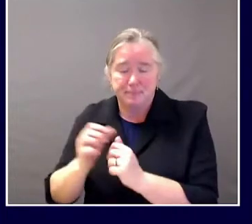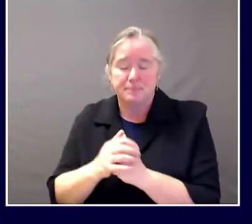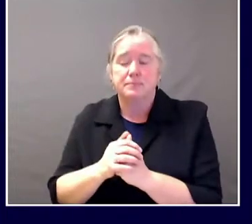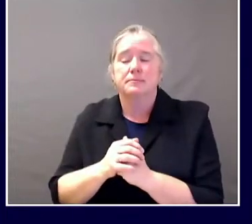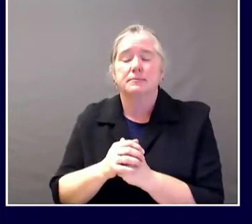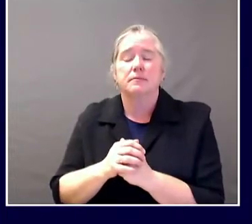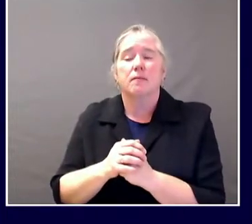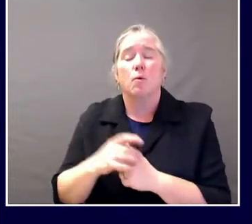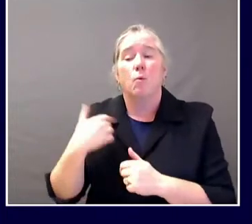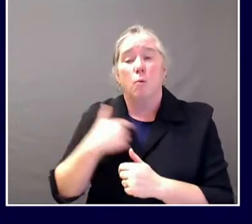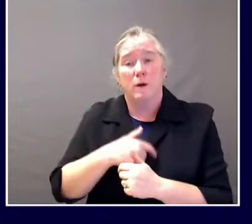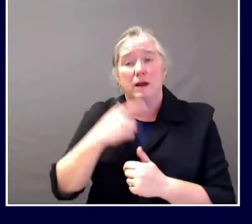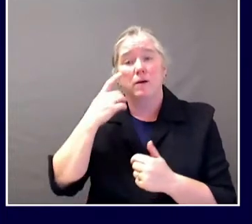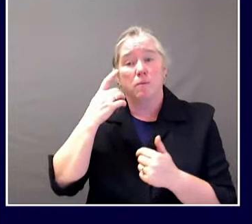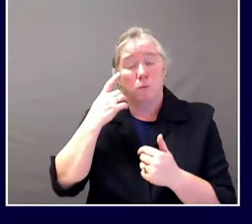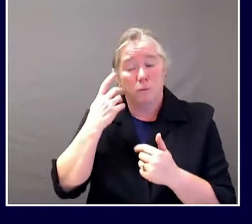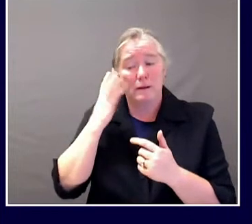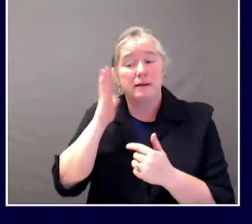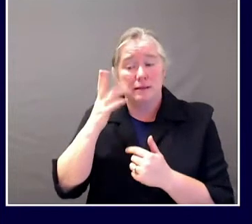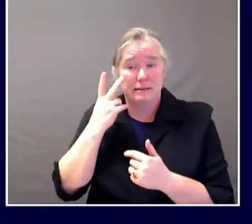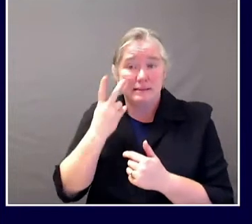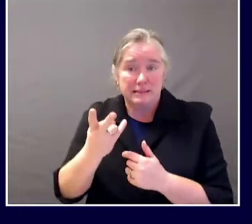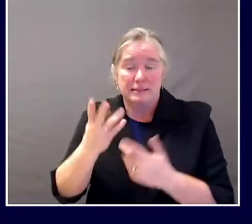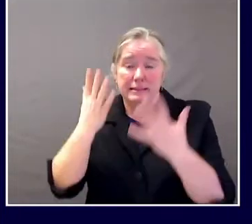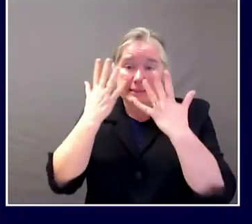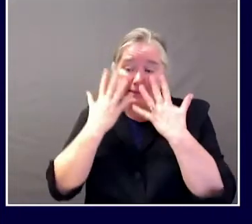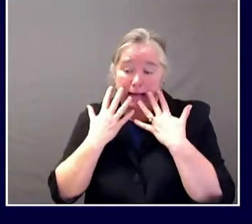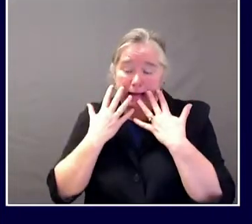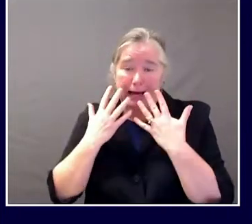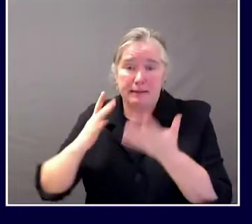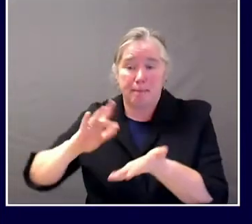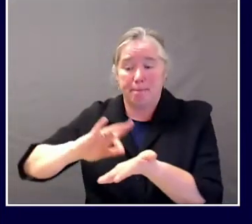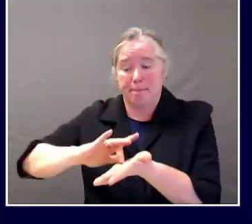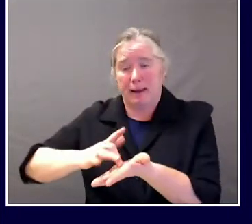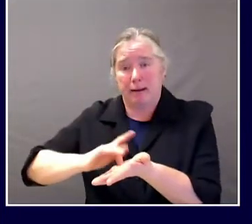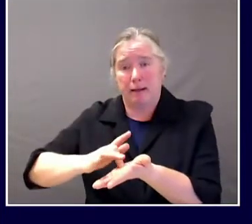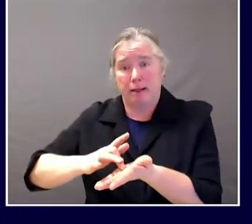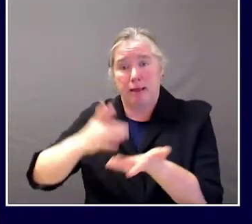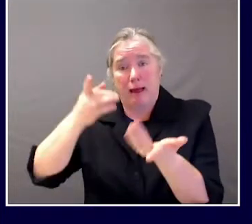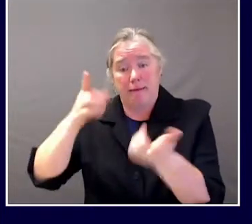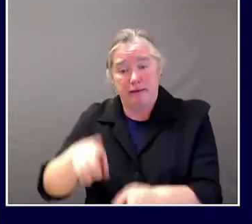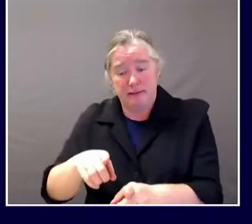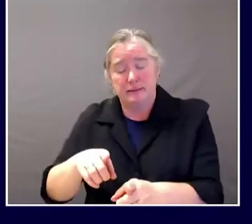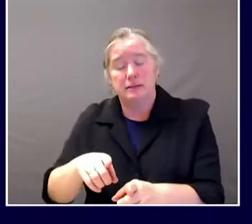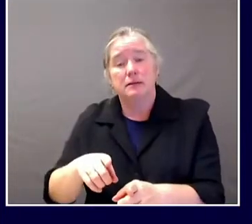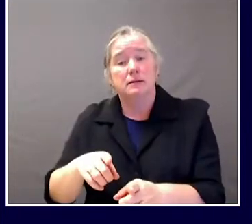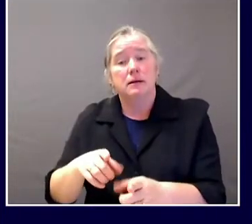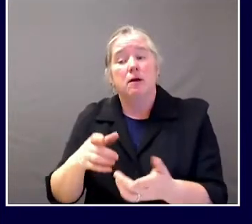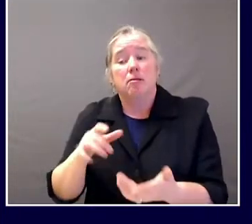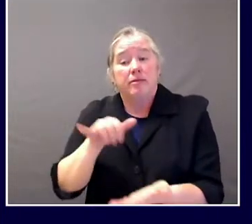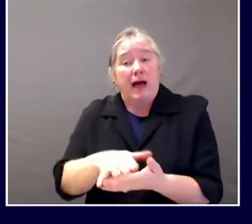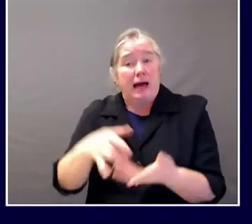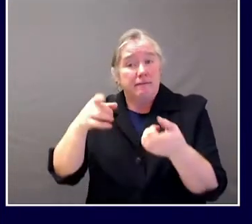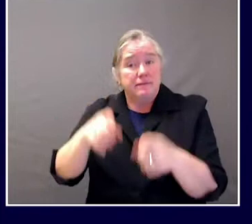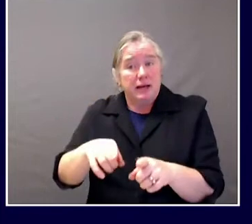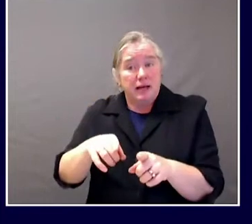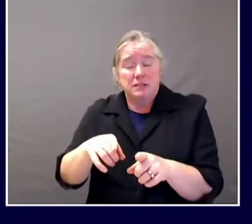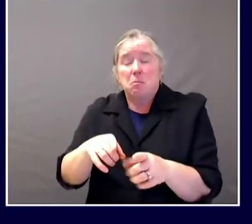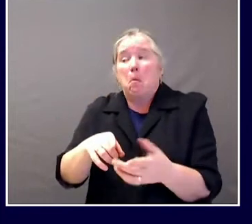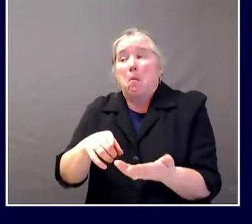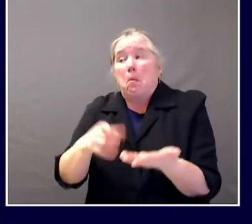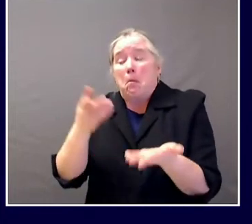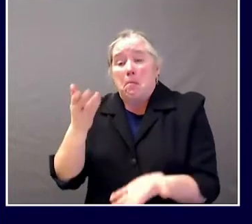that happen medically that may have happened otherwise, but now, because they have happened after